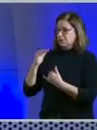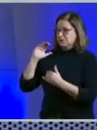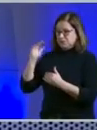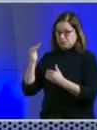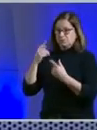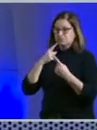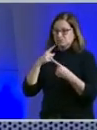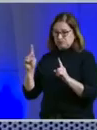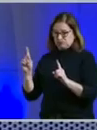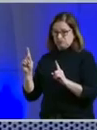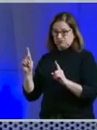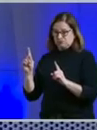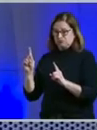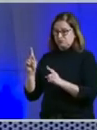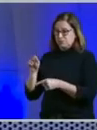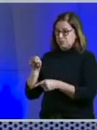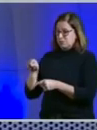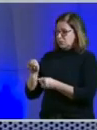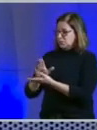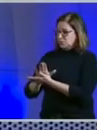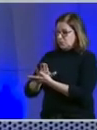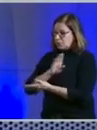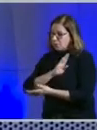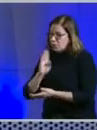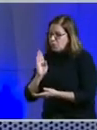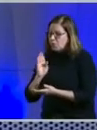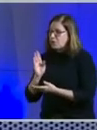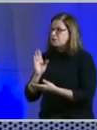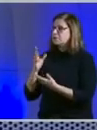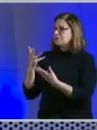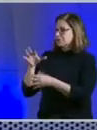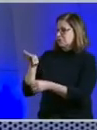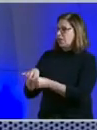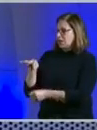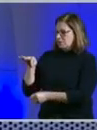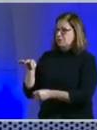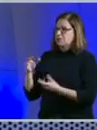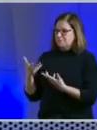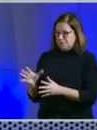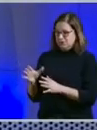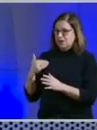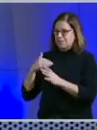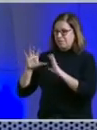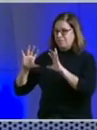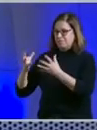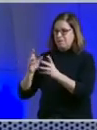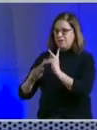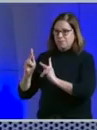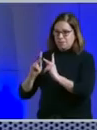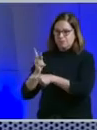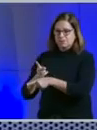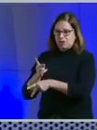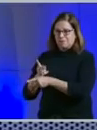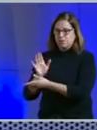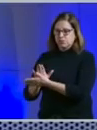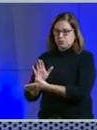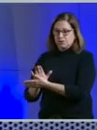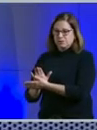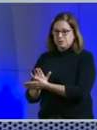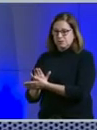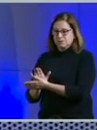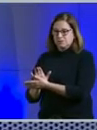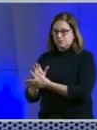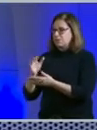having a school board to that was elected, and there's something to be said about elected school boards, to having an education system that